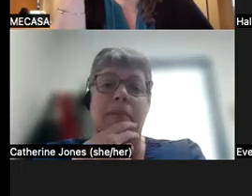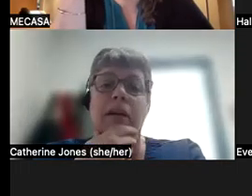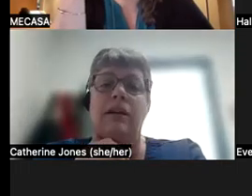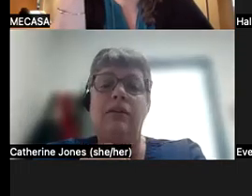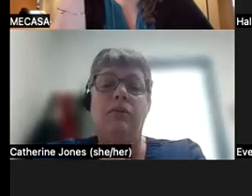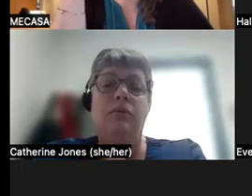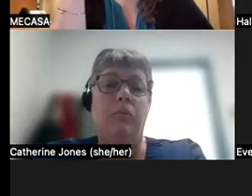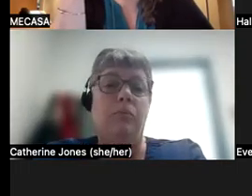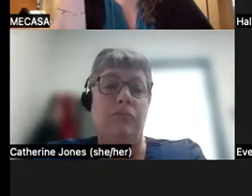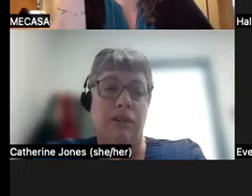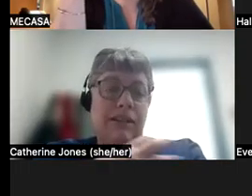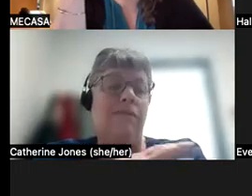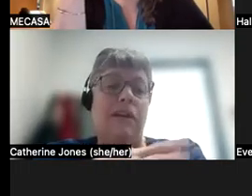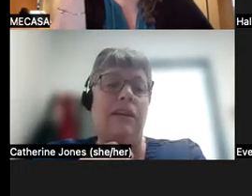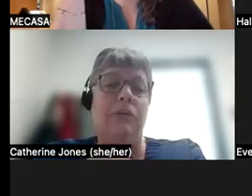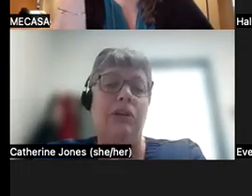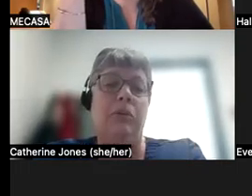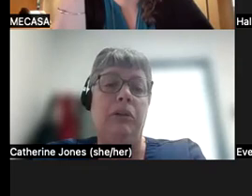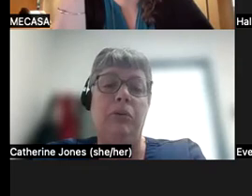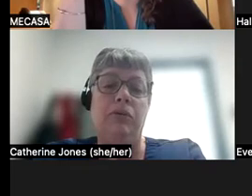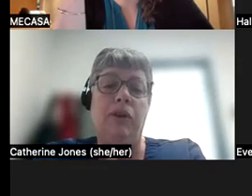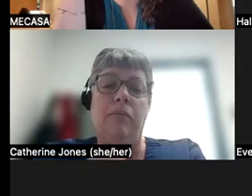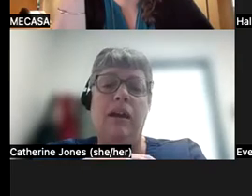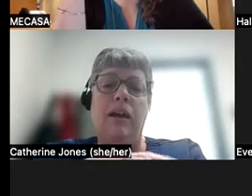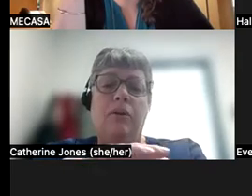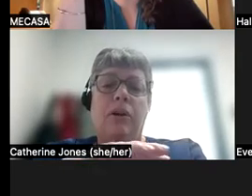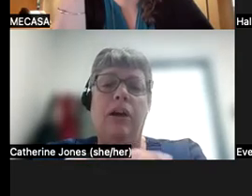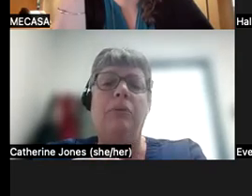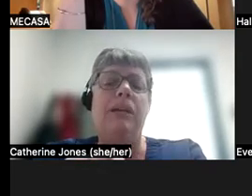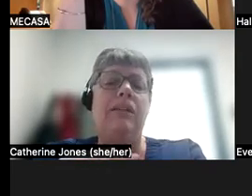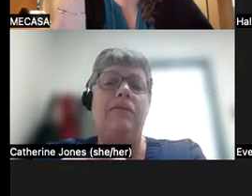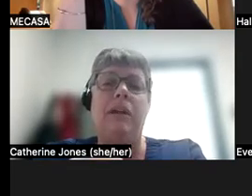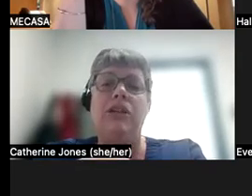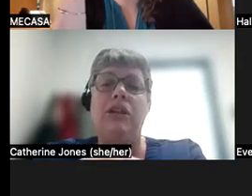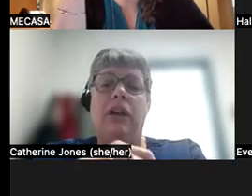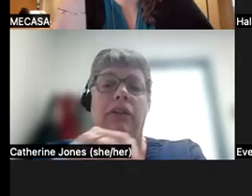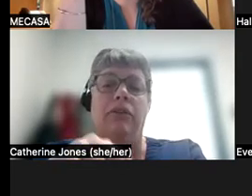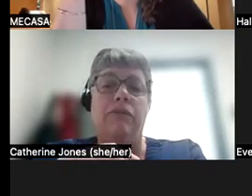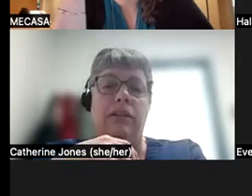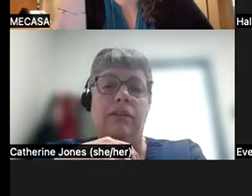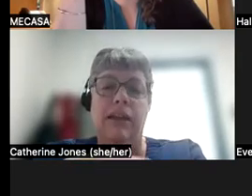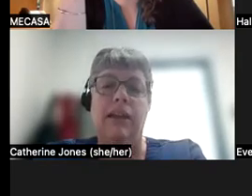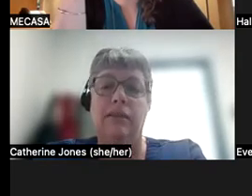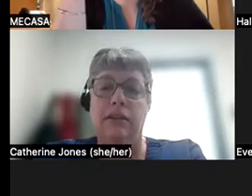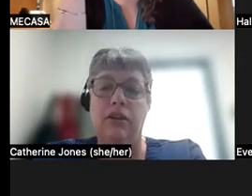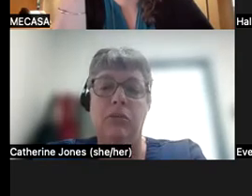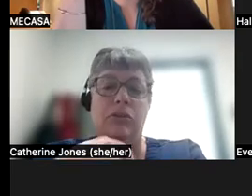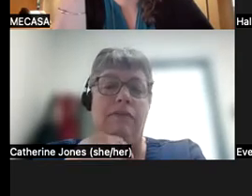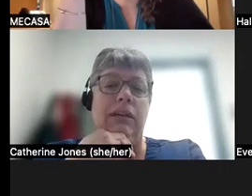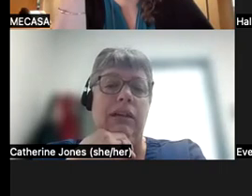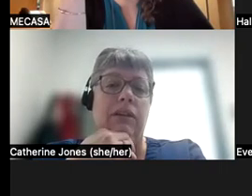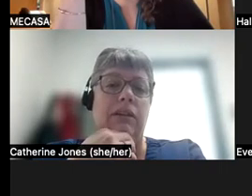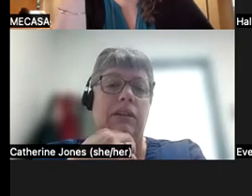from the Safe Fund that we normally pull from, how would we get information on other funds like the